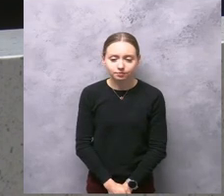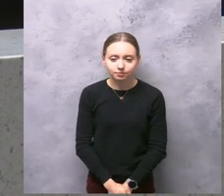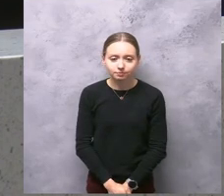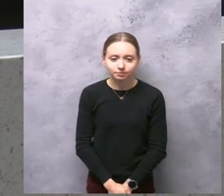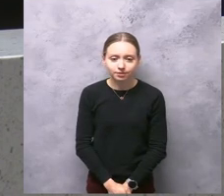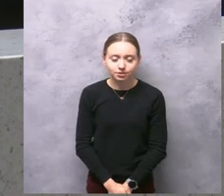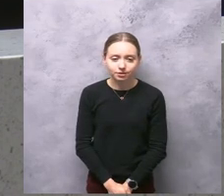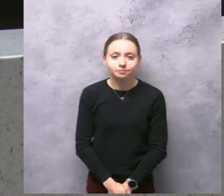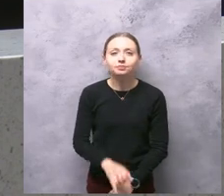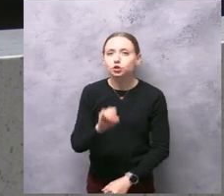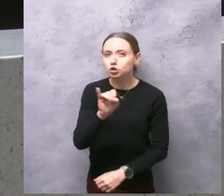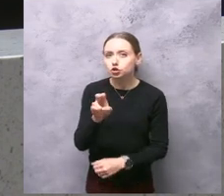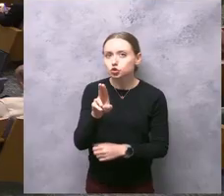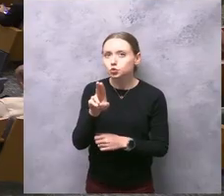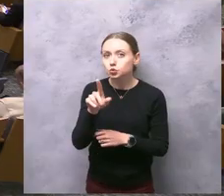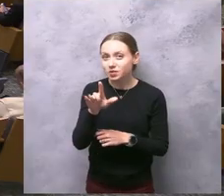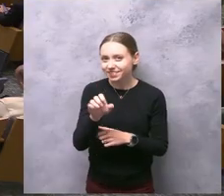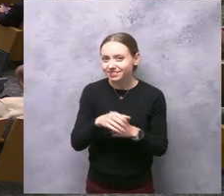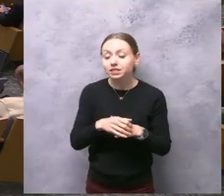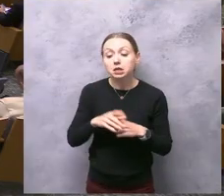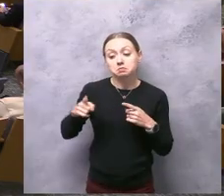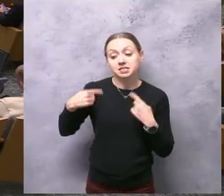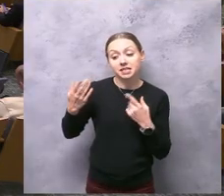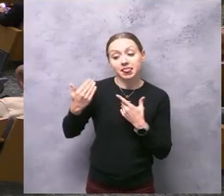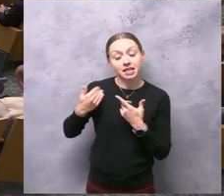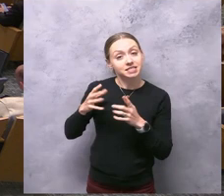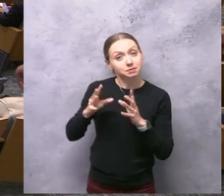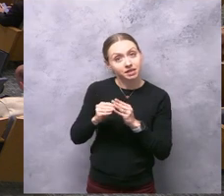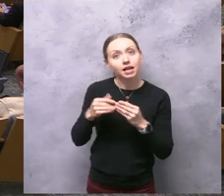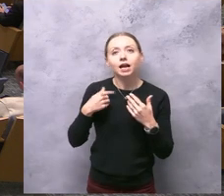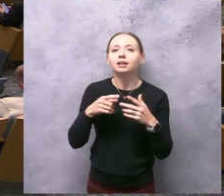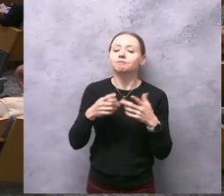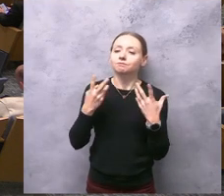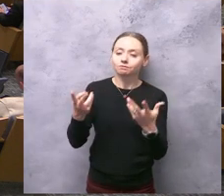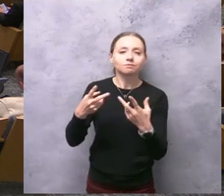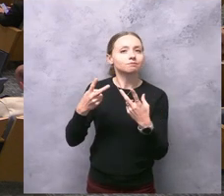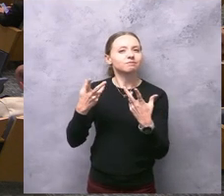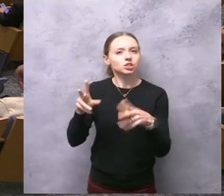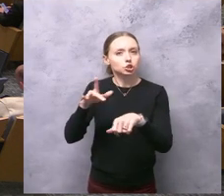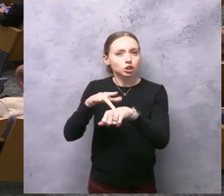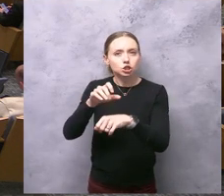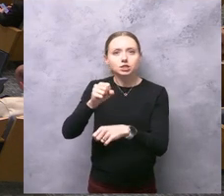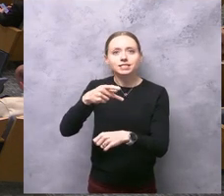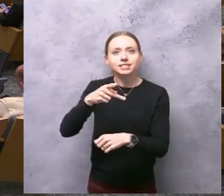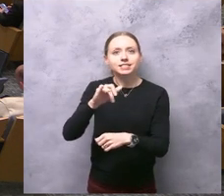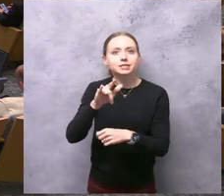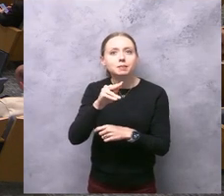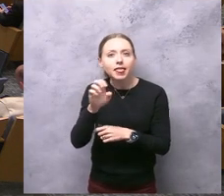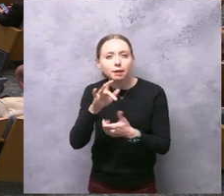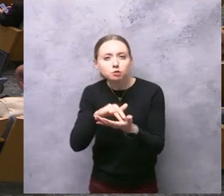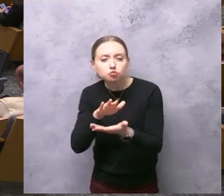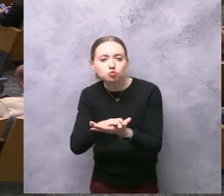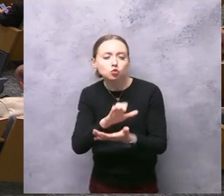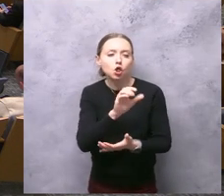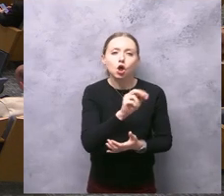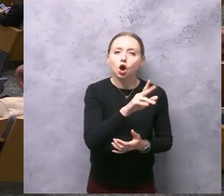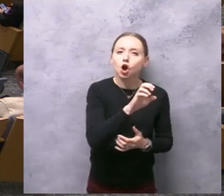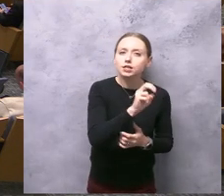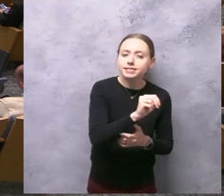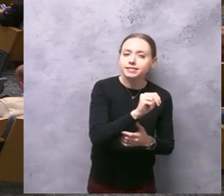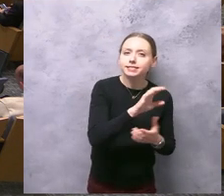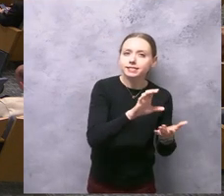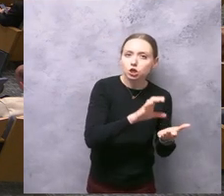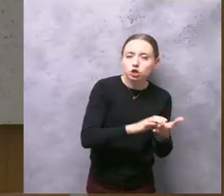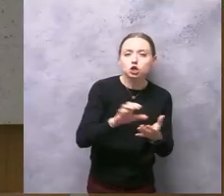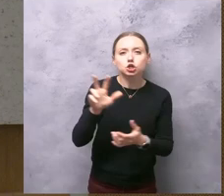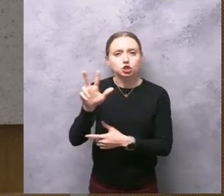Great. So since the last meeting, I also made school visits to Spillane Middle School, the Carlton Center, Jersey Village High School, and Reed